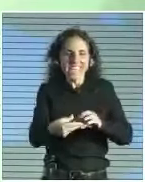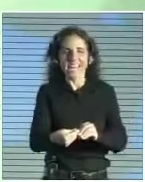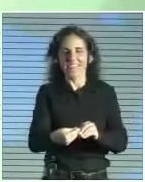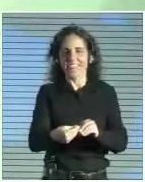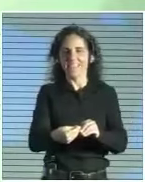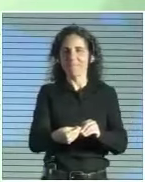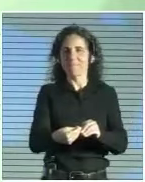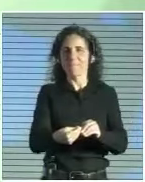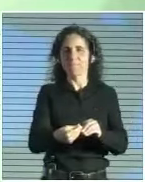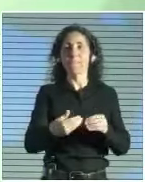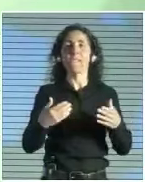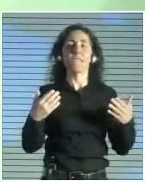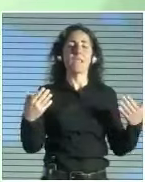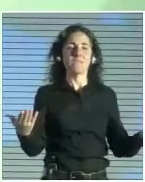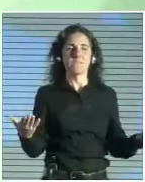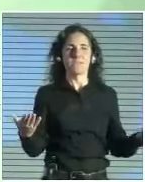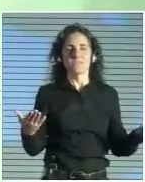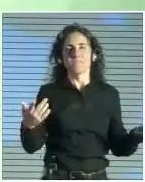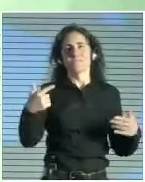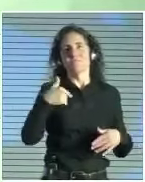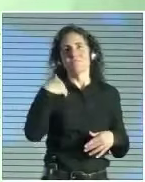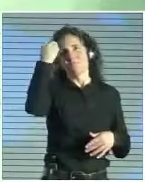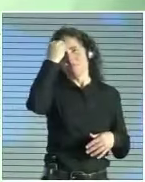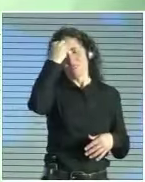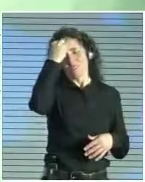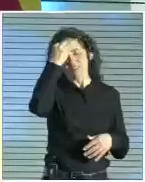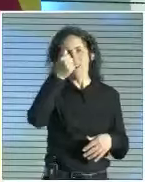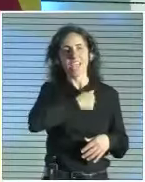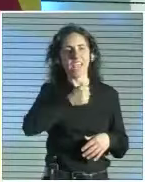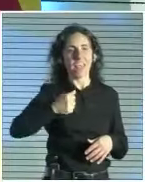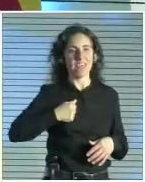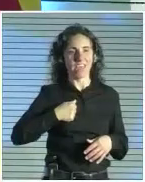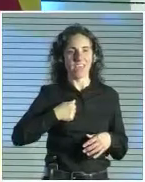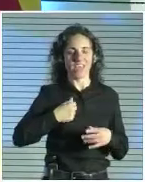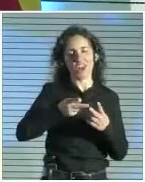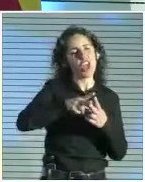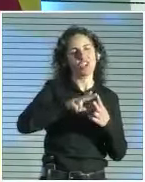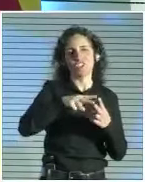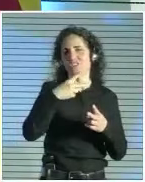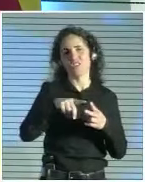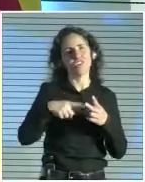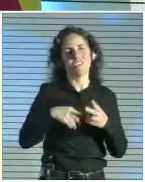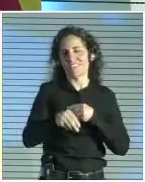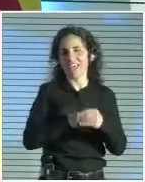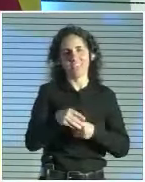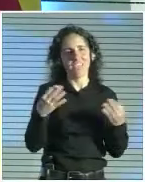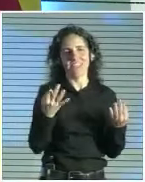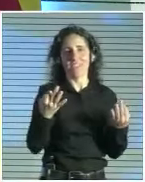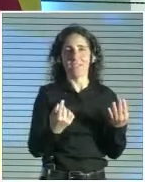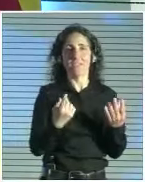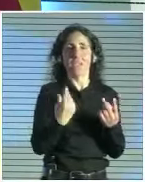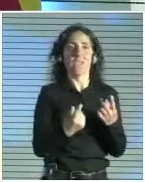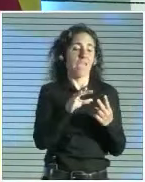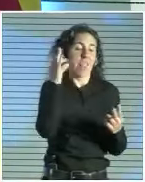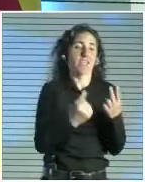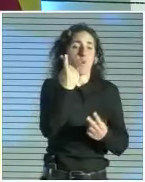There's no way we can do it one without the other. That is a very, very nice statement, and a statement which